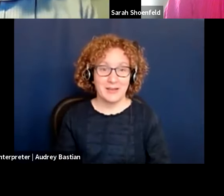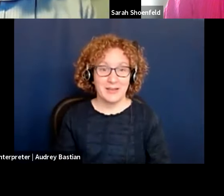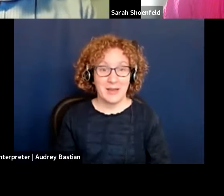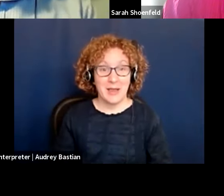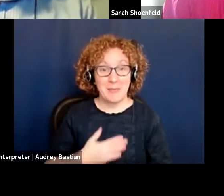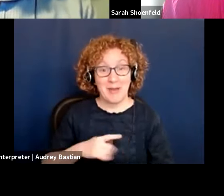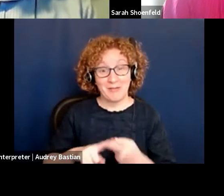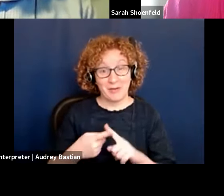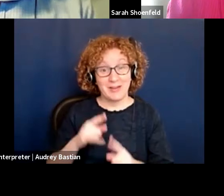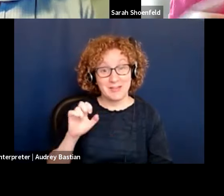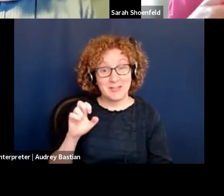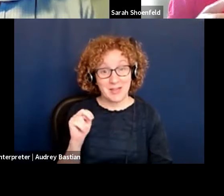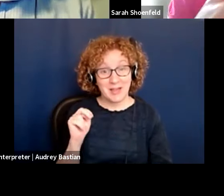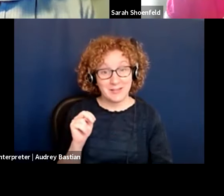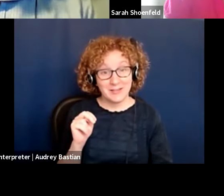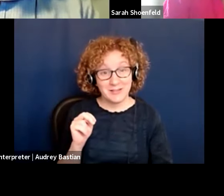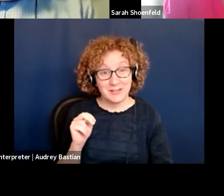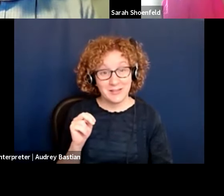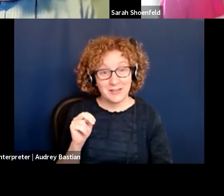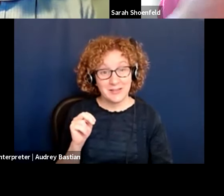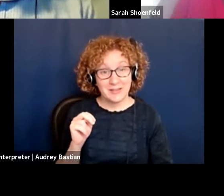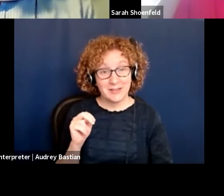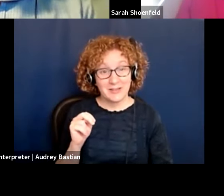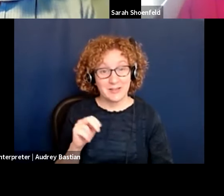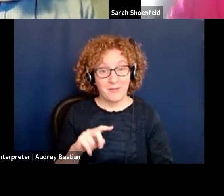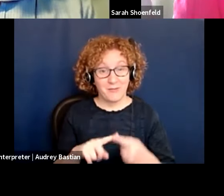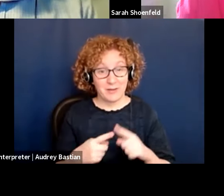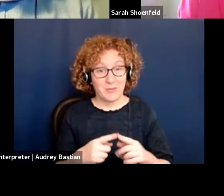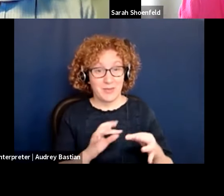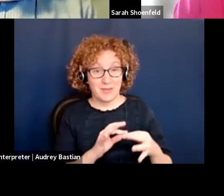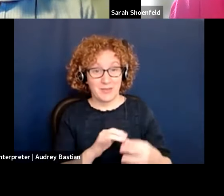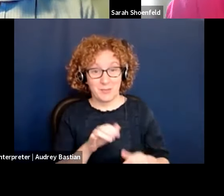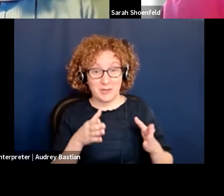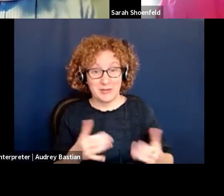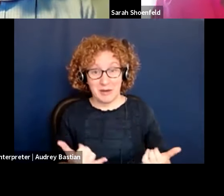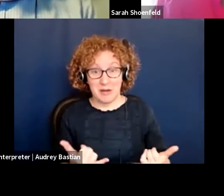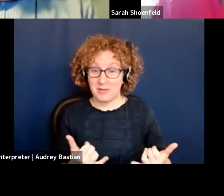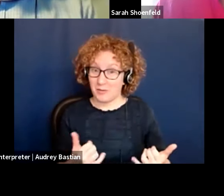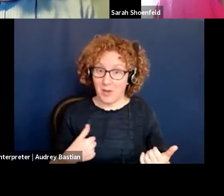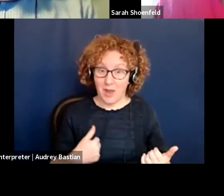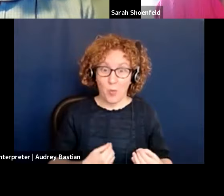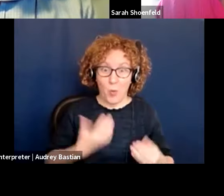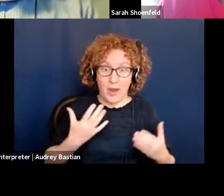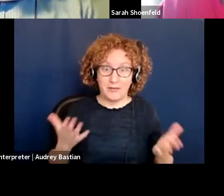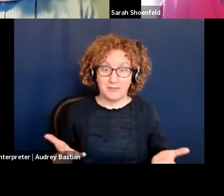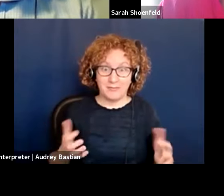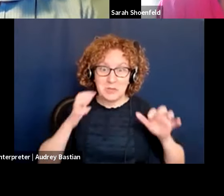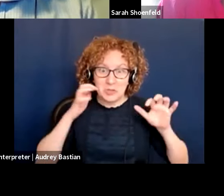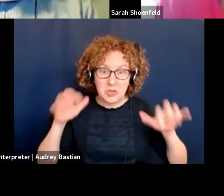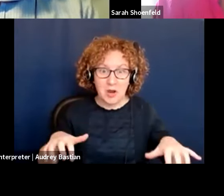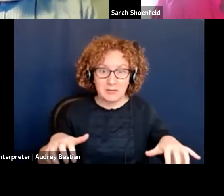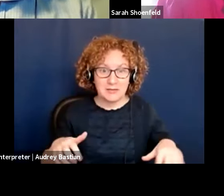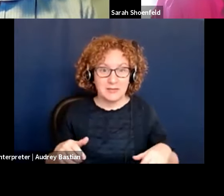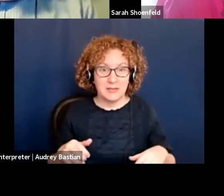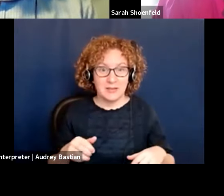my friend Jen, who's, you know, friends with this person now, was, you know, kind of shocked. And I, you know, it's not something